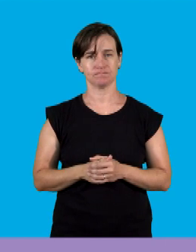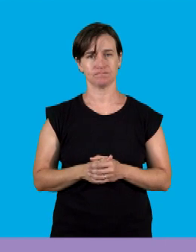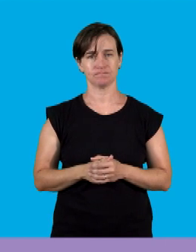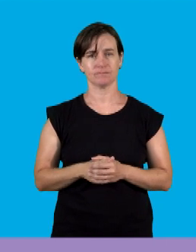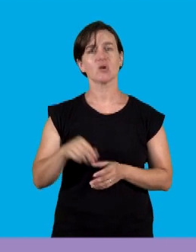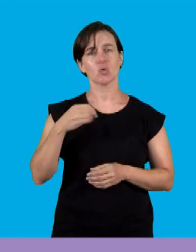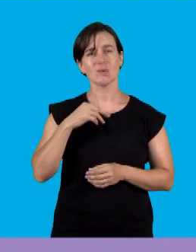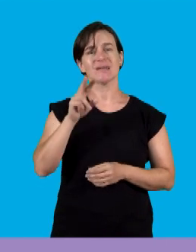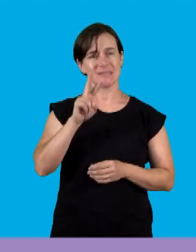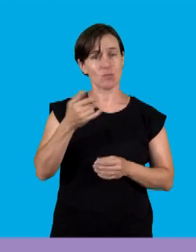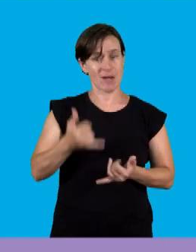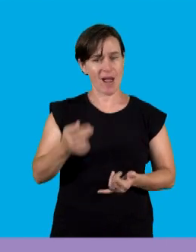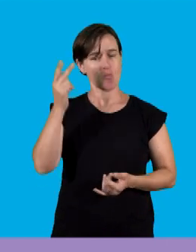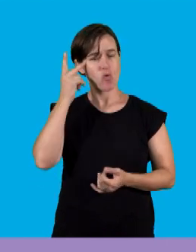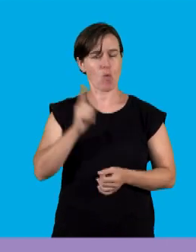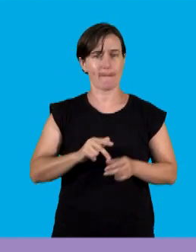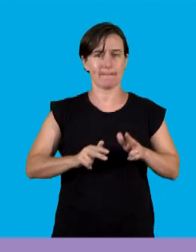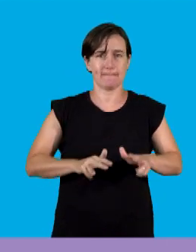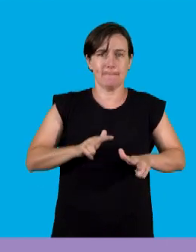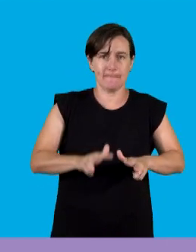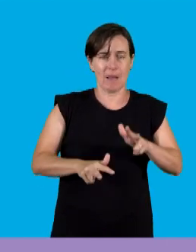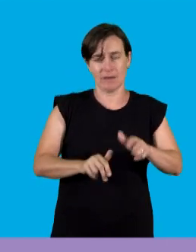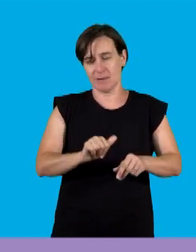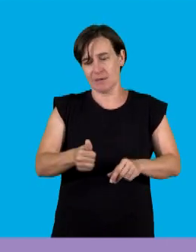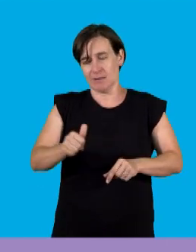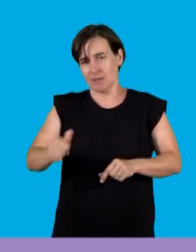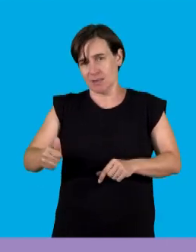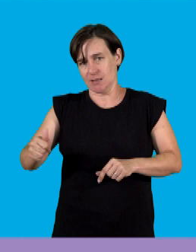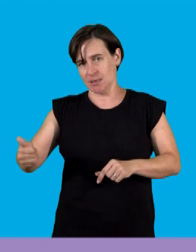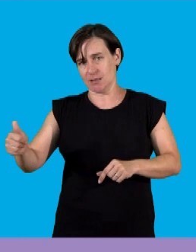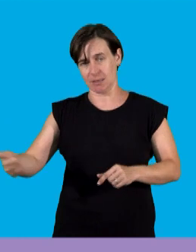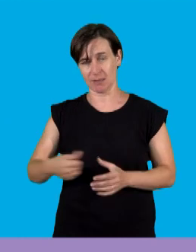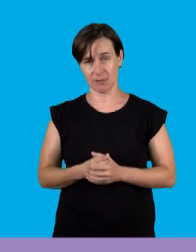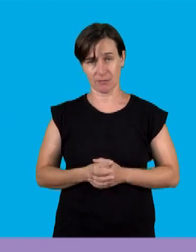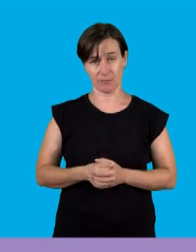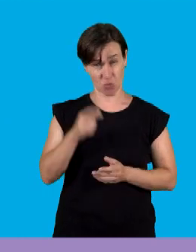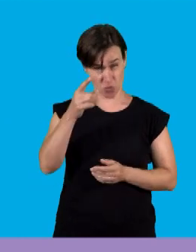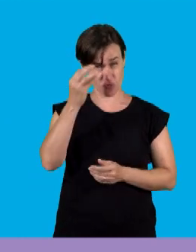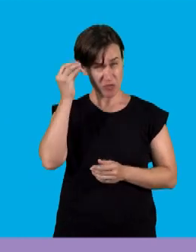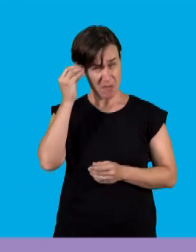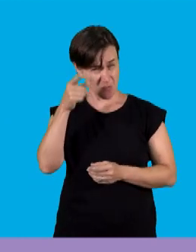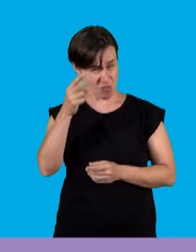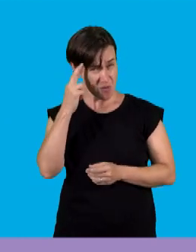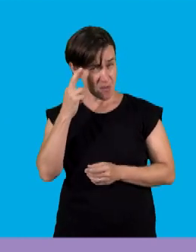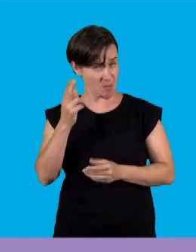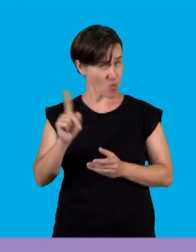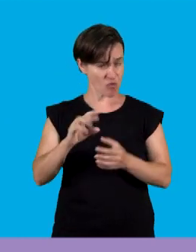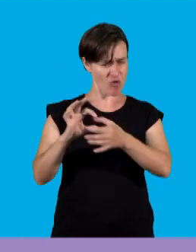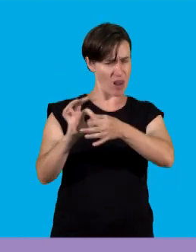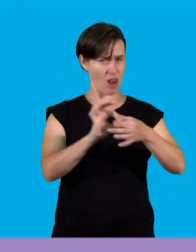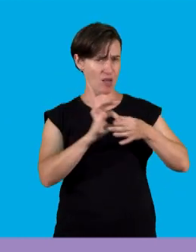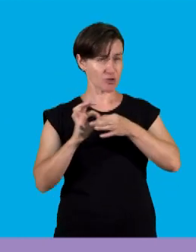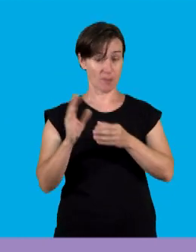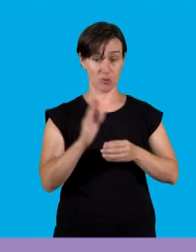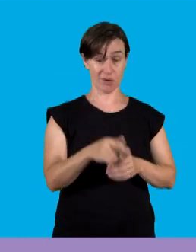we have seen what the pattern looks like or how the pattern is being represented, do you remember? Do you remember